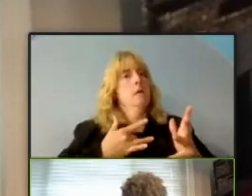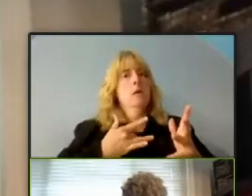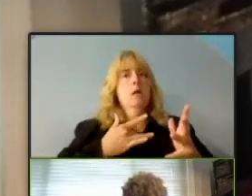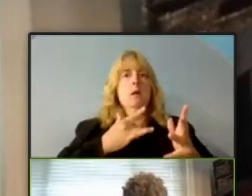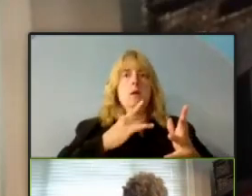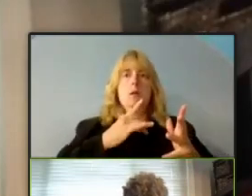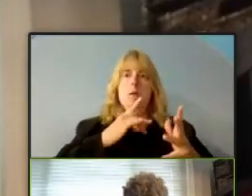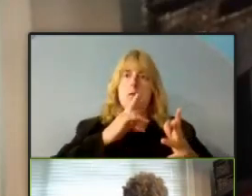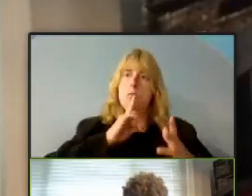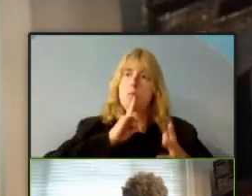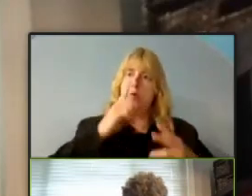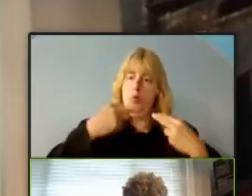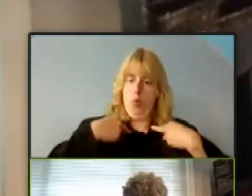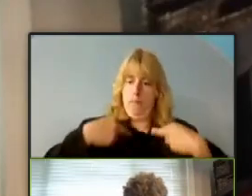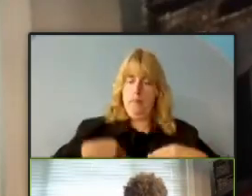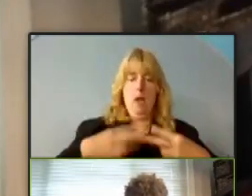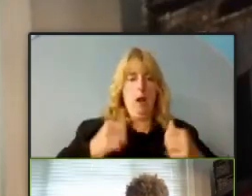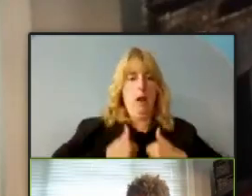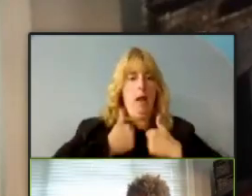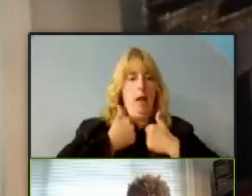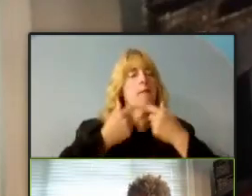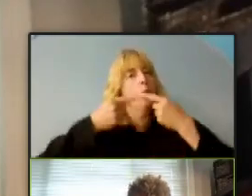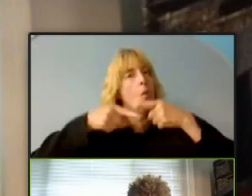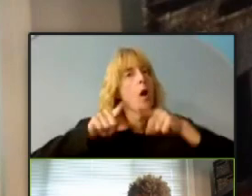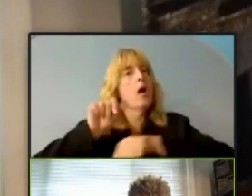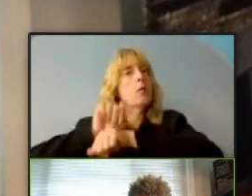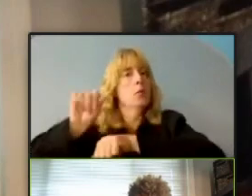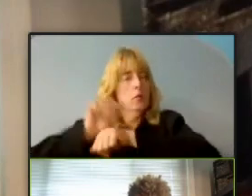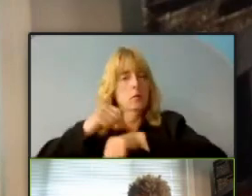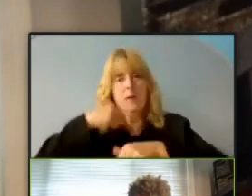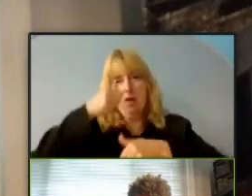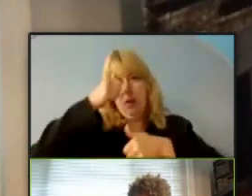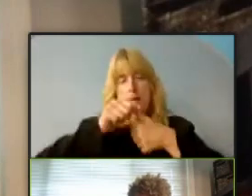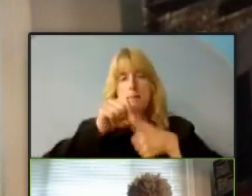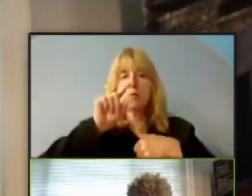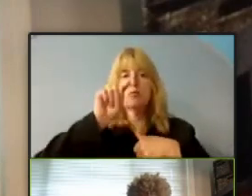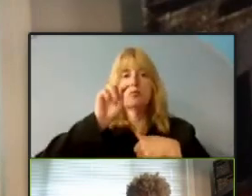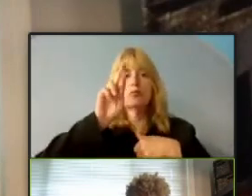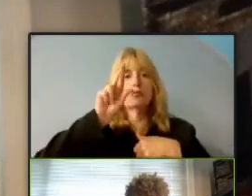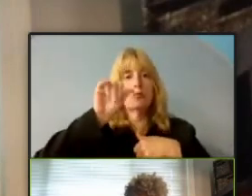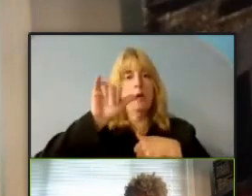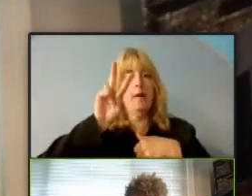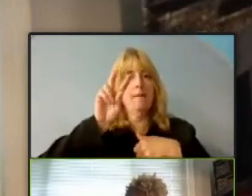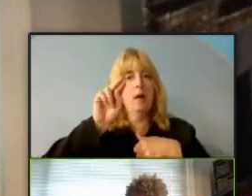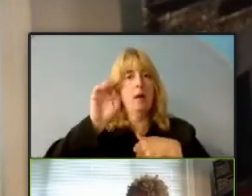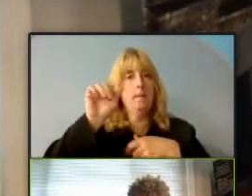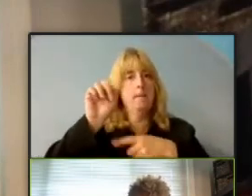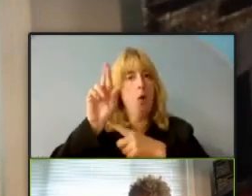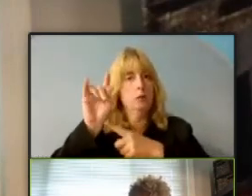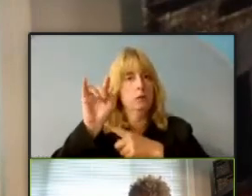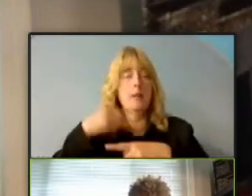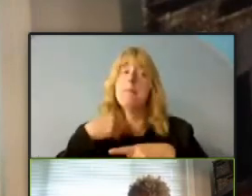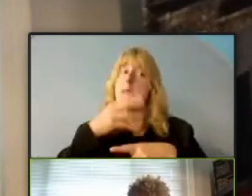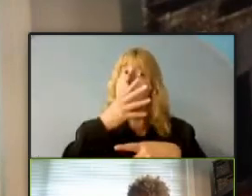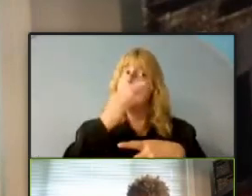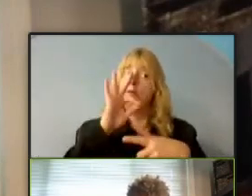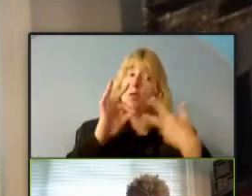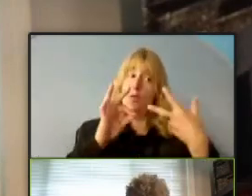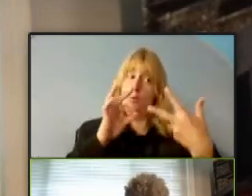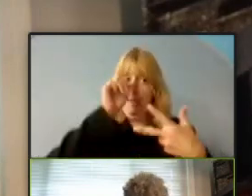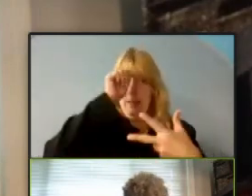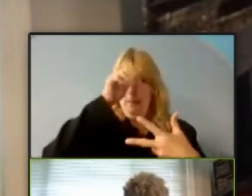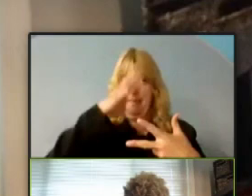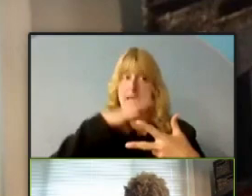work. And I'm remembering Trayvon Martin. I'm a mom of 3 men as a blended family, ages 19